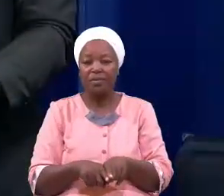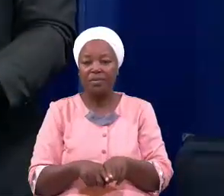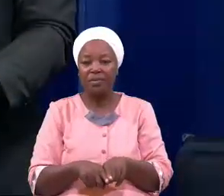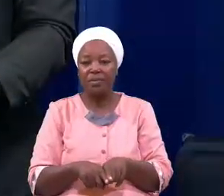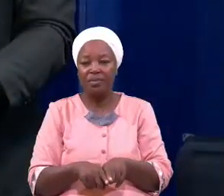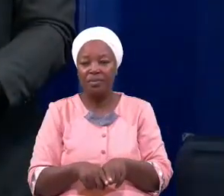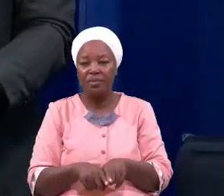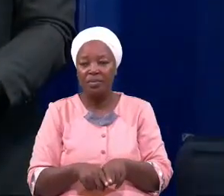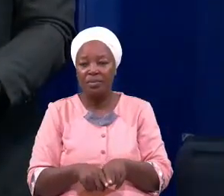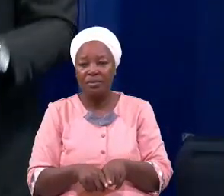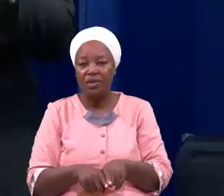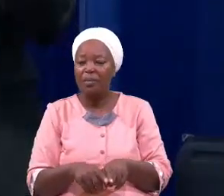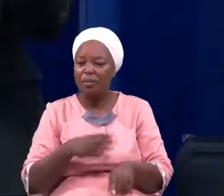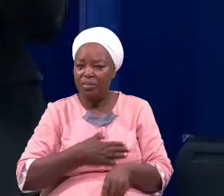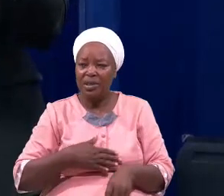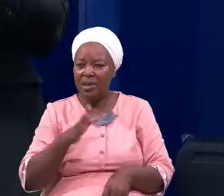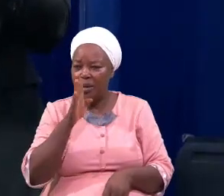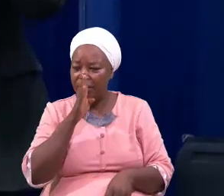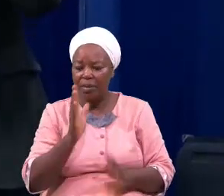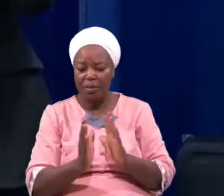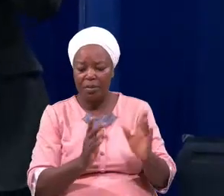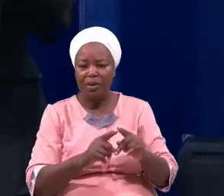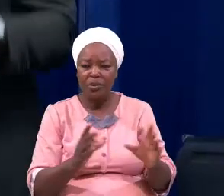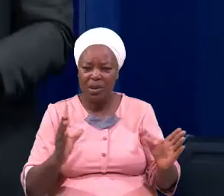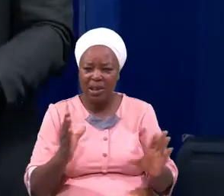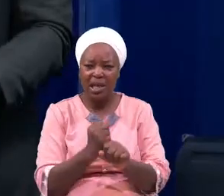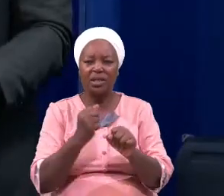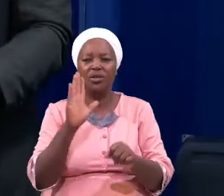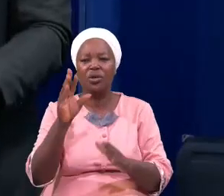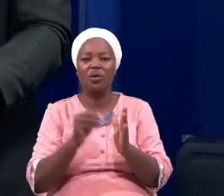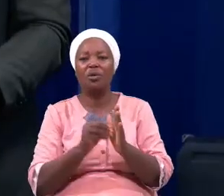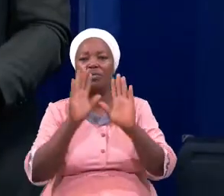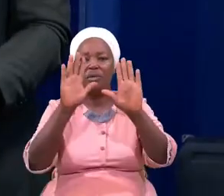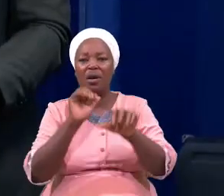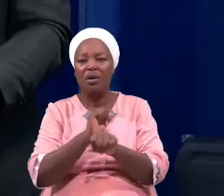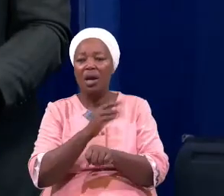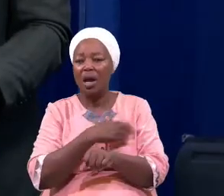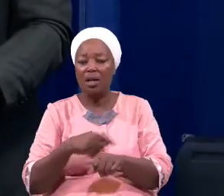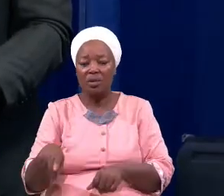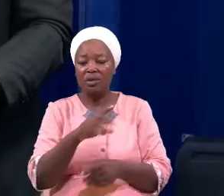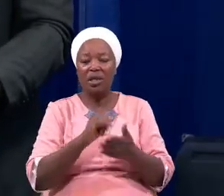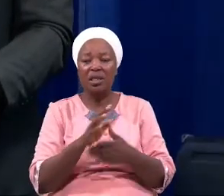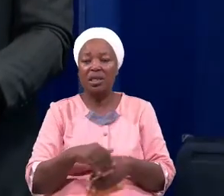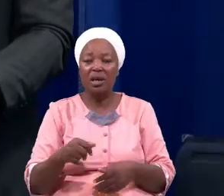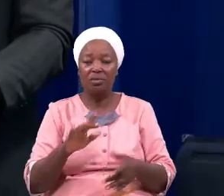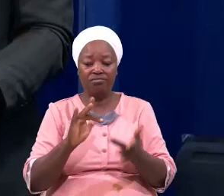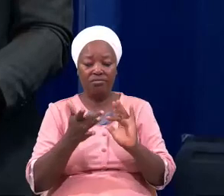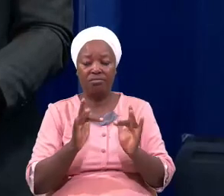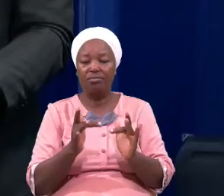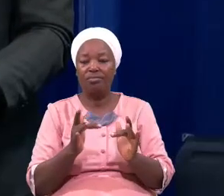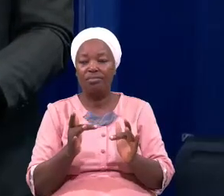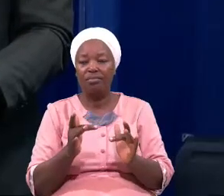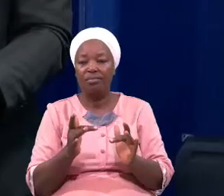be ready to catch your miracle. Soyez prêts à recevoir votre miracle. And those who are watching online, et ceux qui suivent en